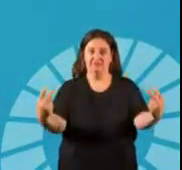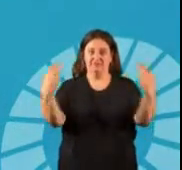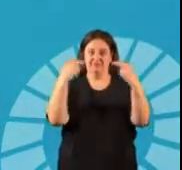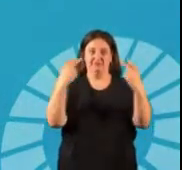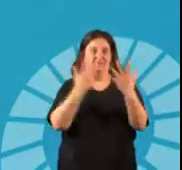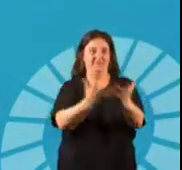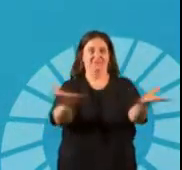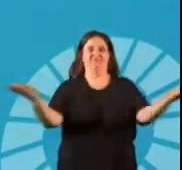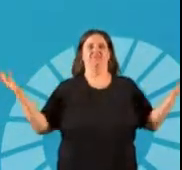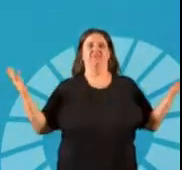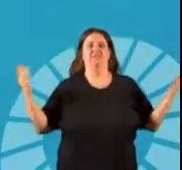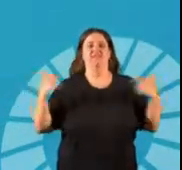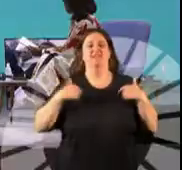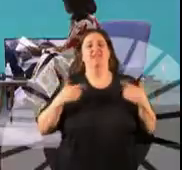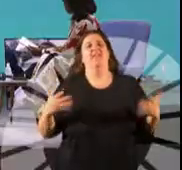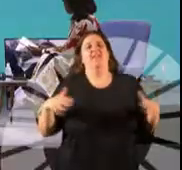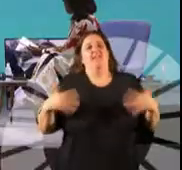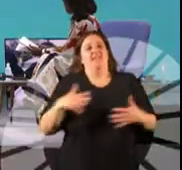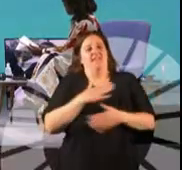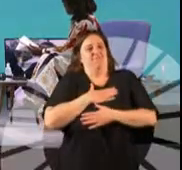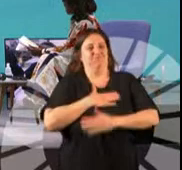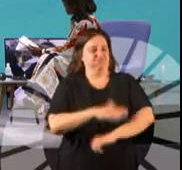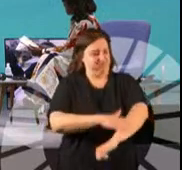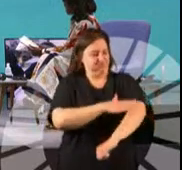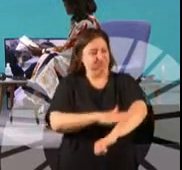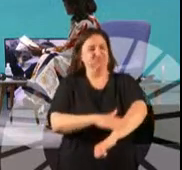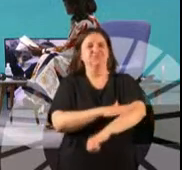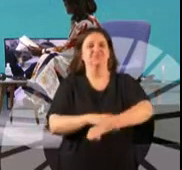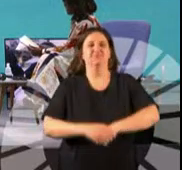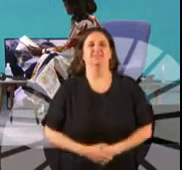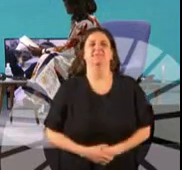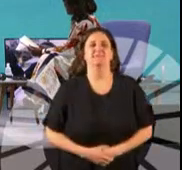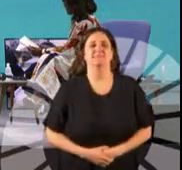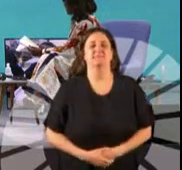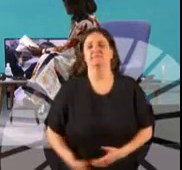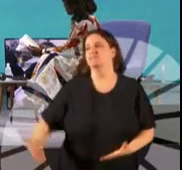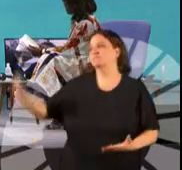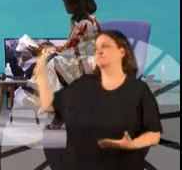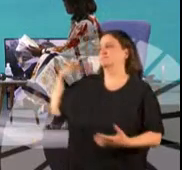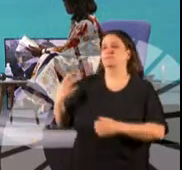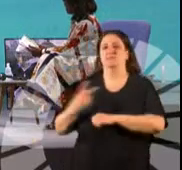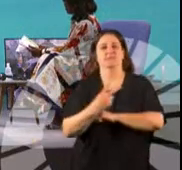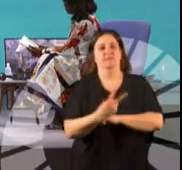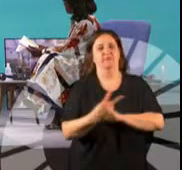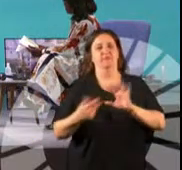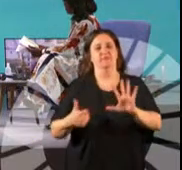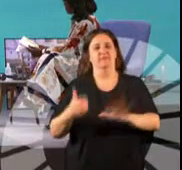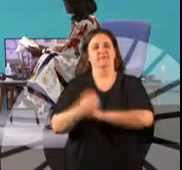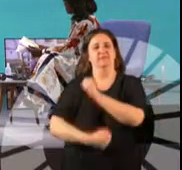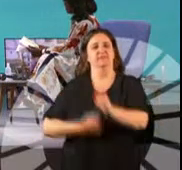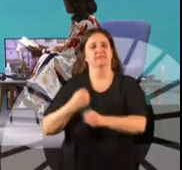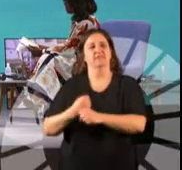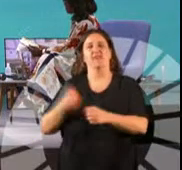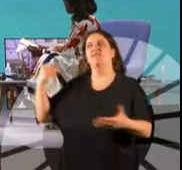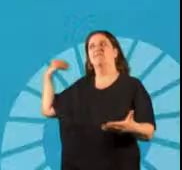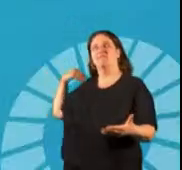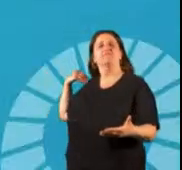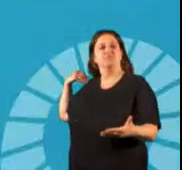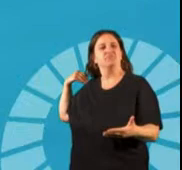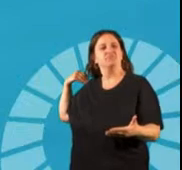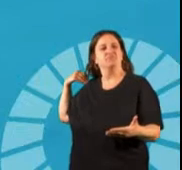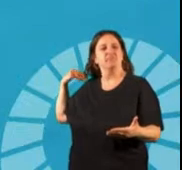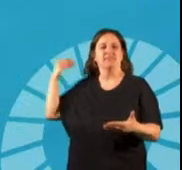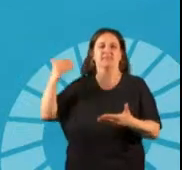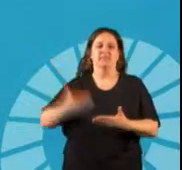than it was 26 years ago, but we still have a lot of progress to make to move forward, and I think that's what we're all here to talk